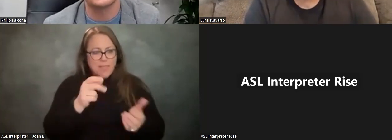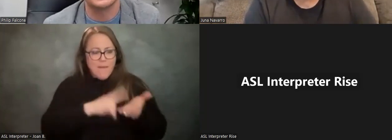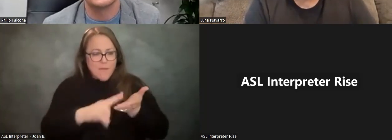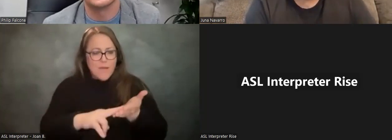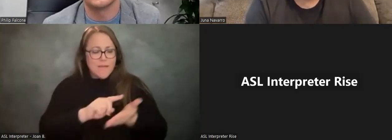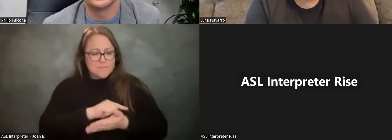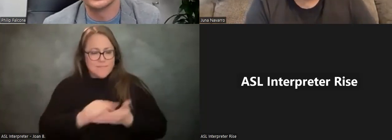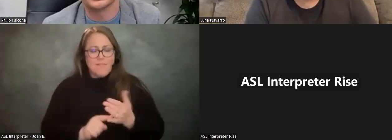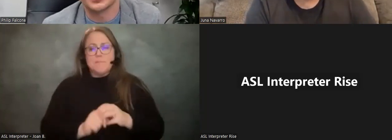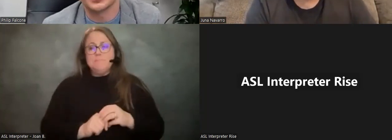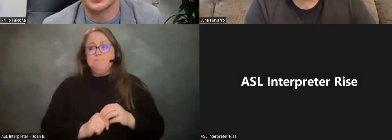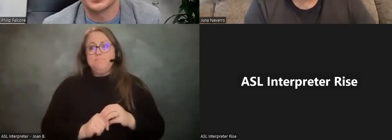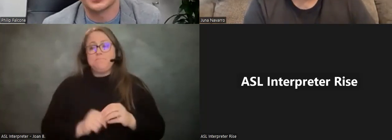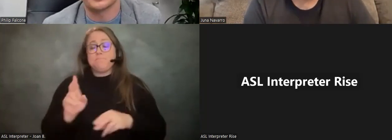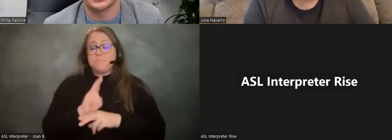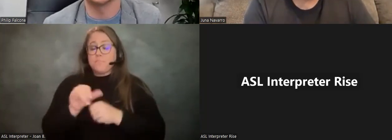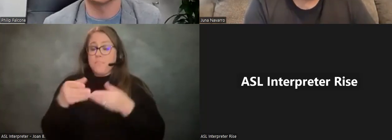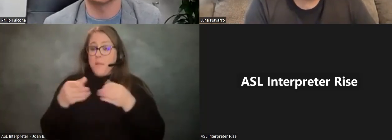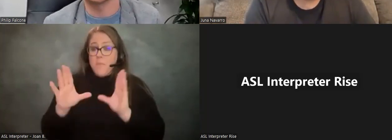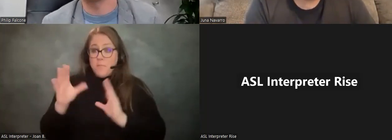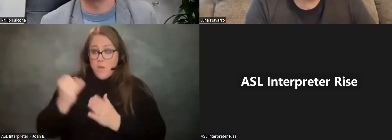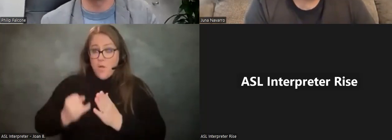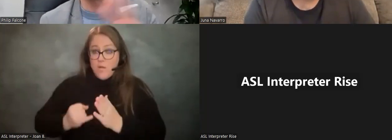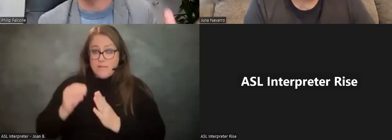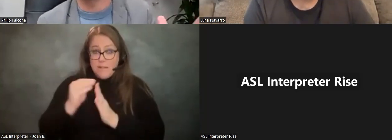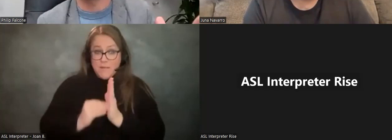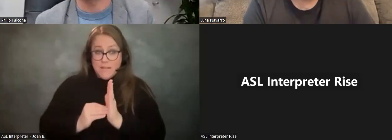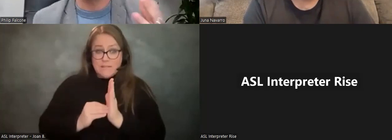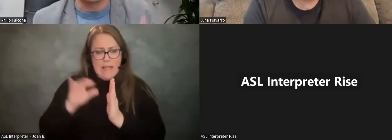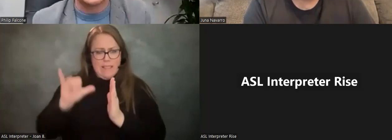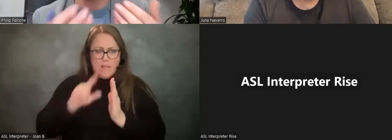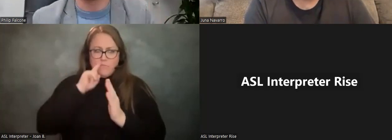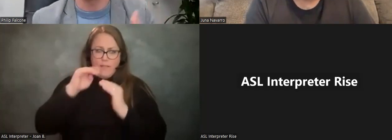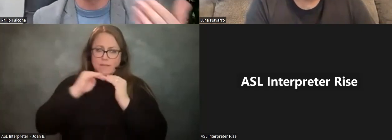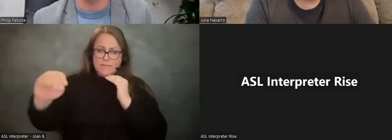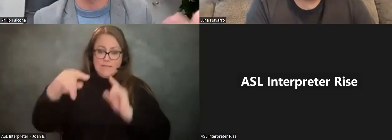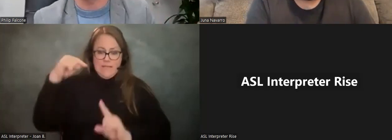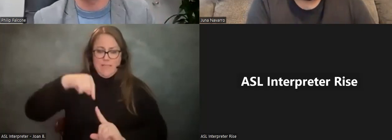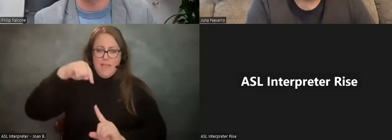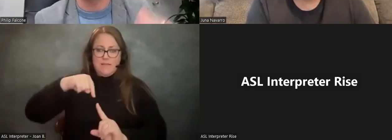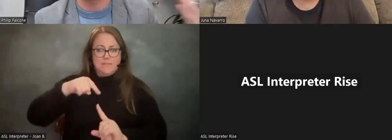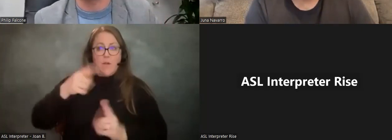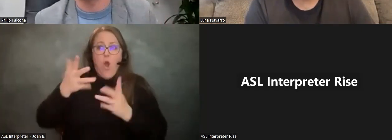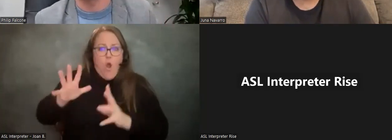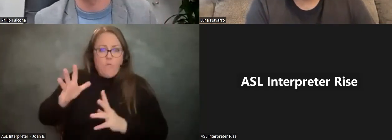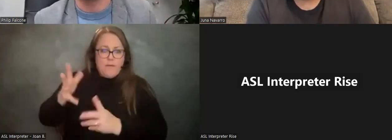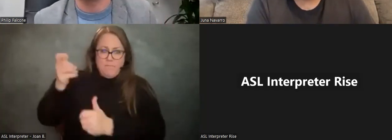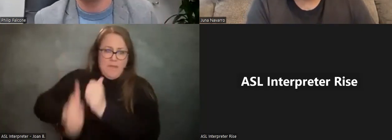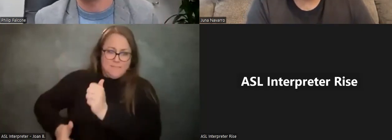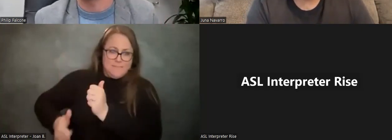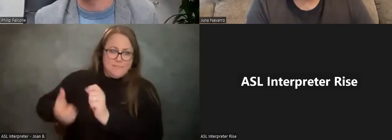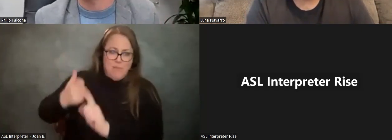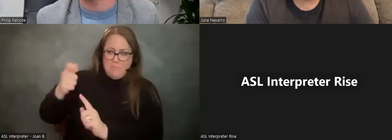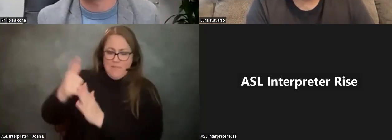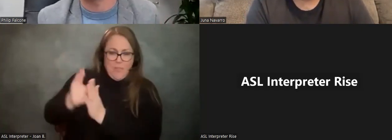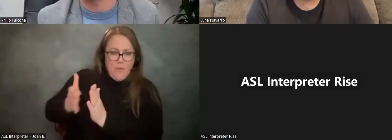Now, we use the public art applications. That stays pretty much consistent. That has gone through the city attorney's office back when it was created. I believe